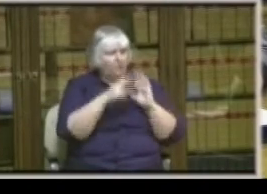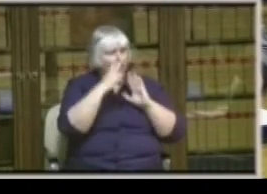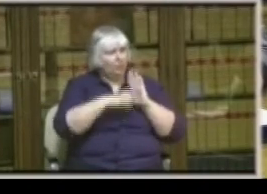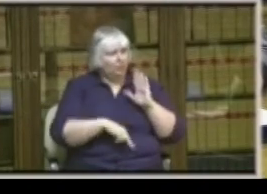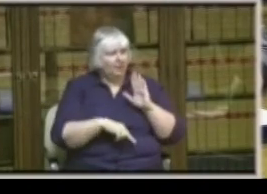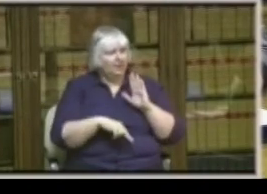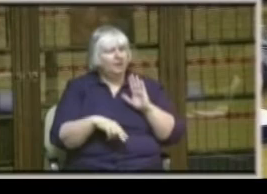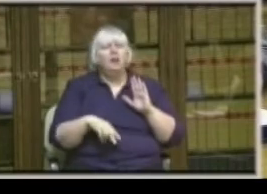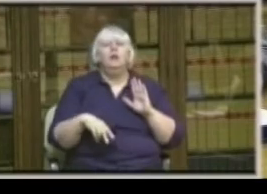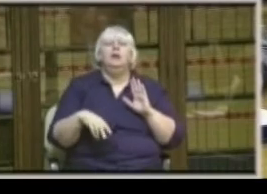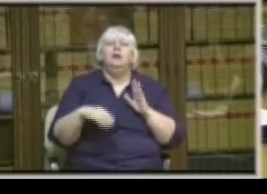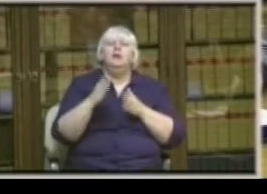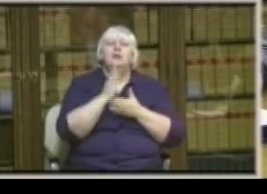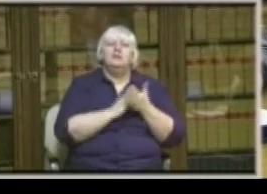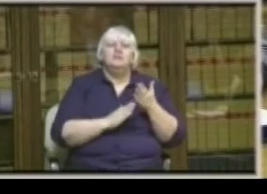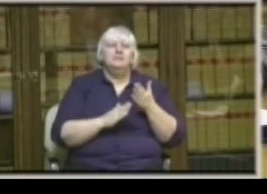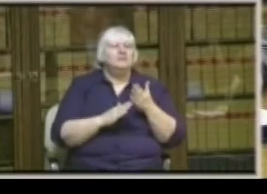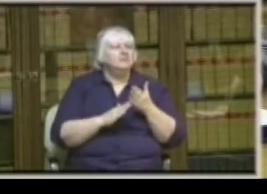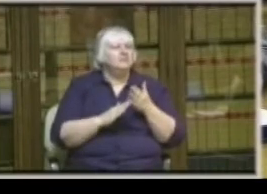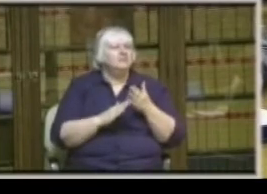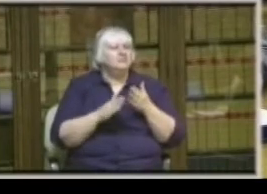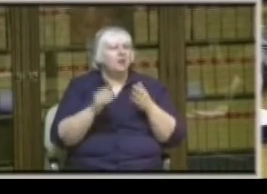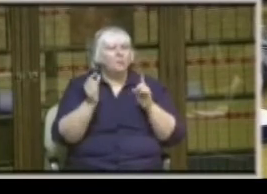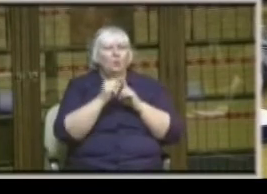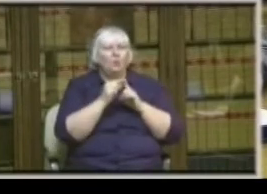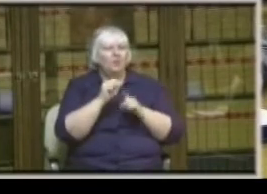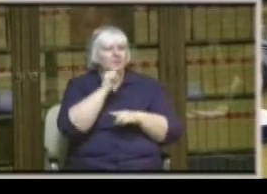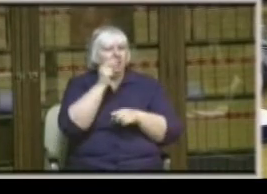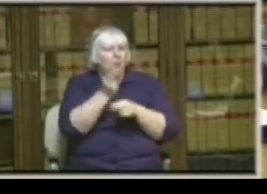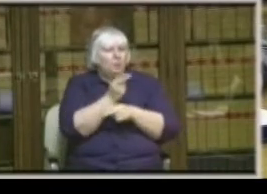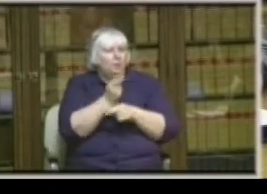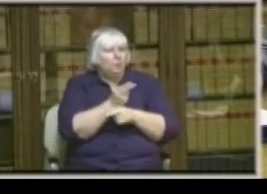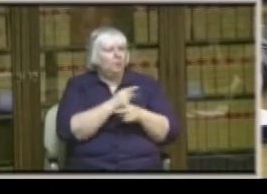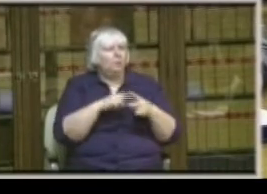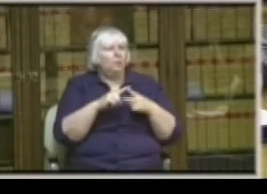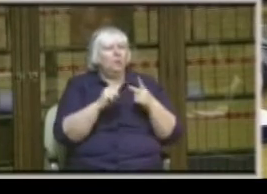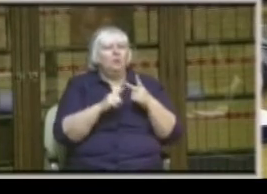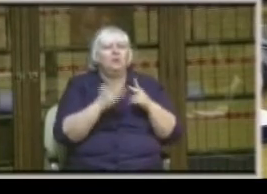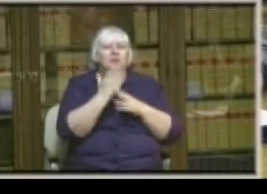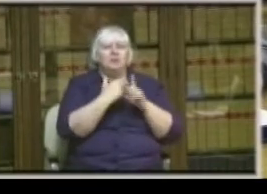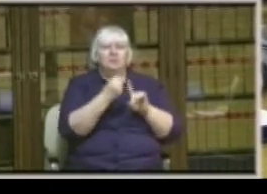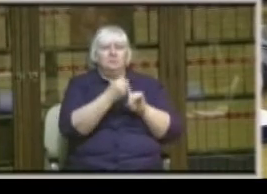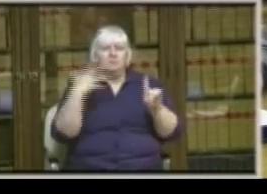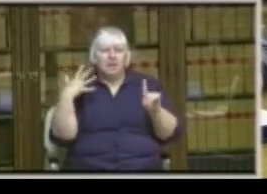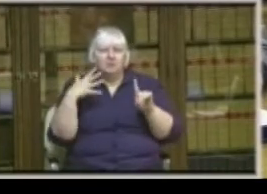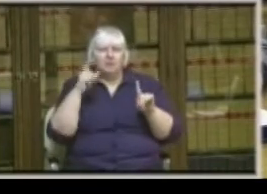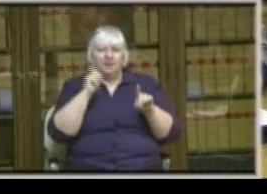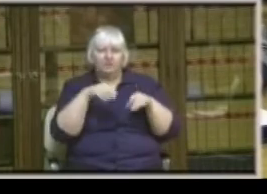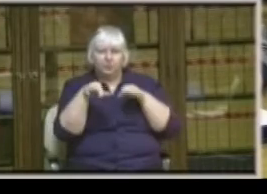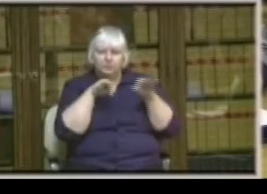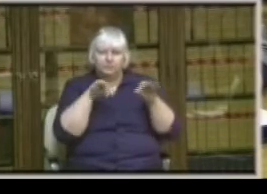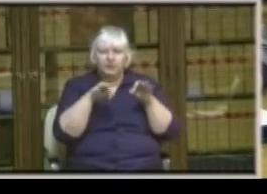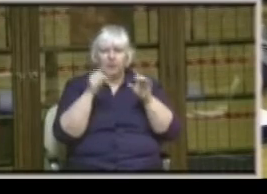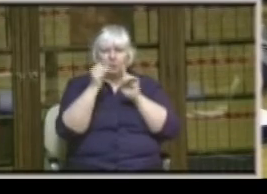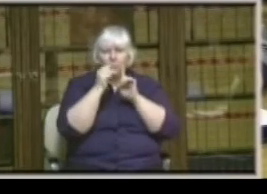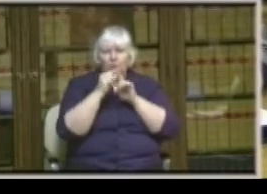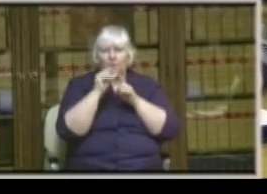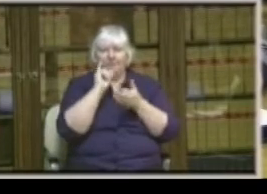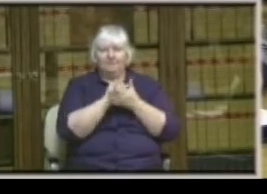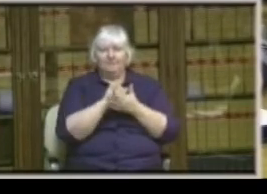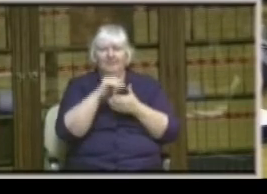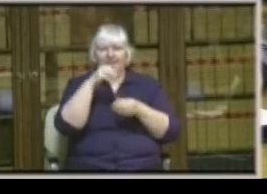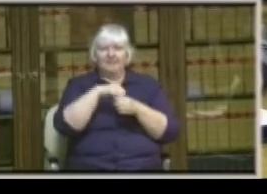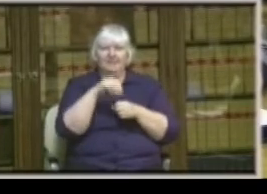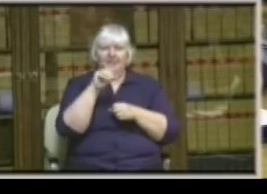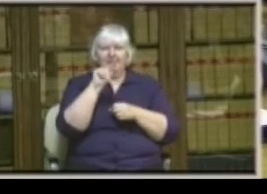reading, there's things that there's going to be words that aren't used, there's going to be expansions to explain possibly a word that is in